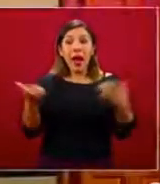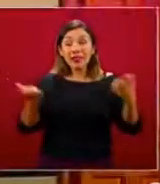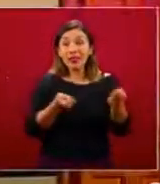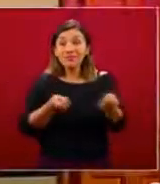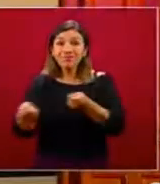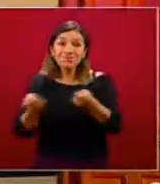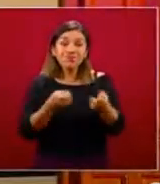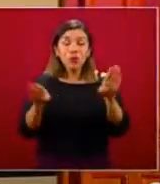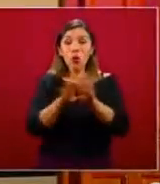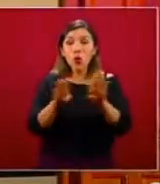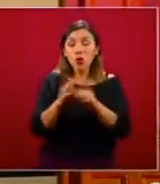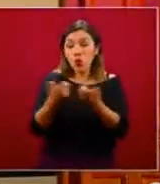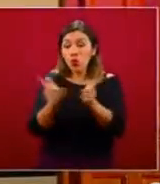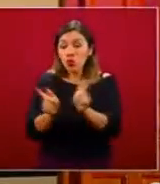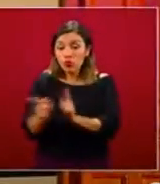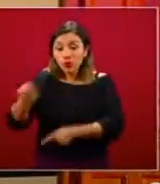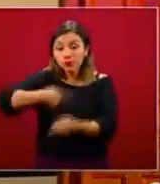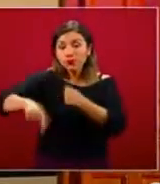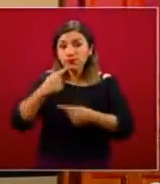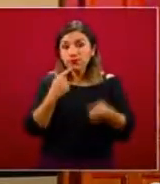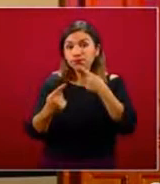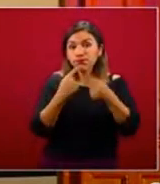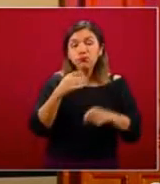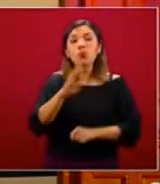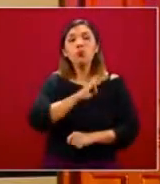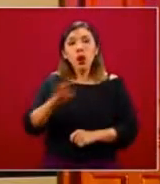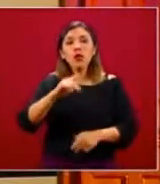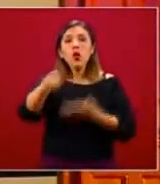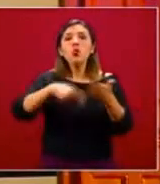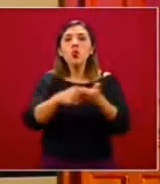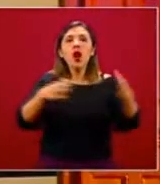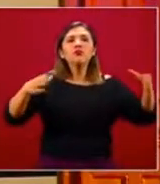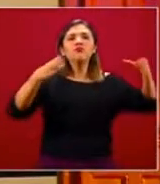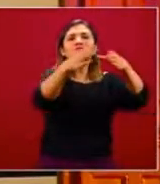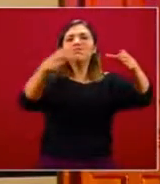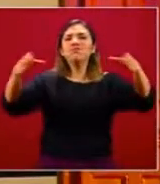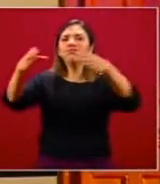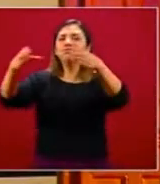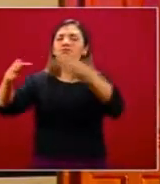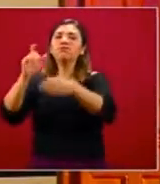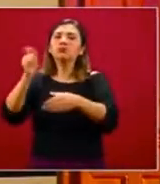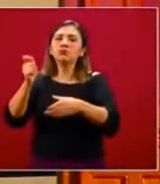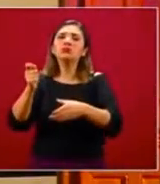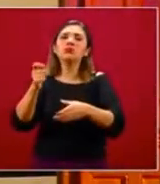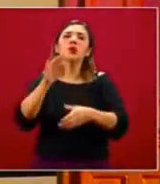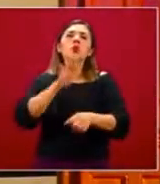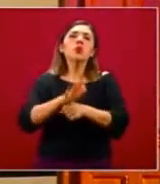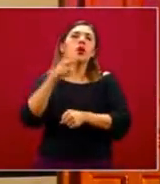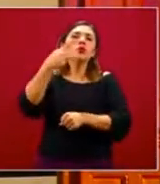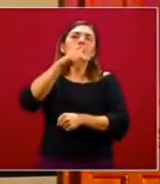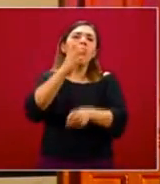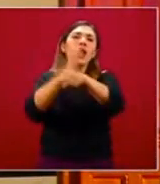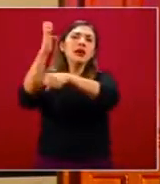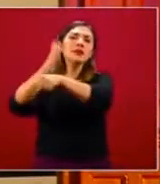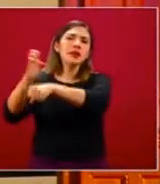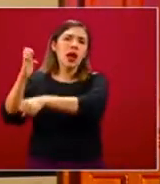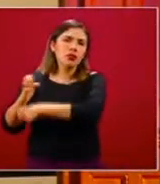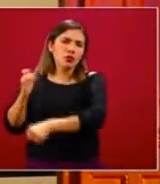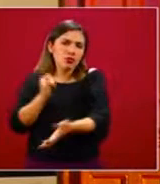Thank you. Good night, Mr. Secretary. Good night, everyone. This is our conference